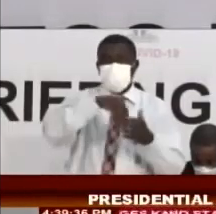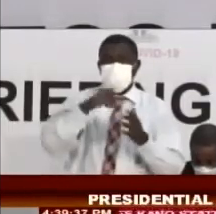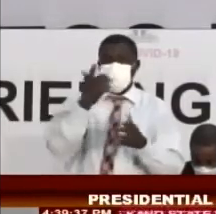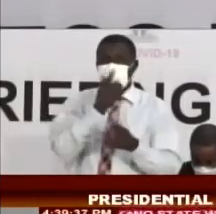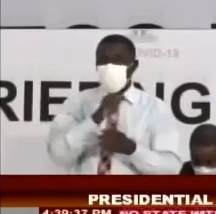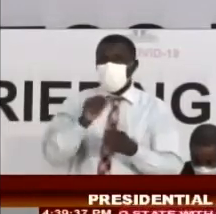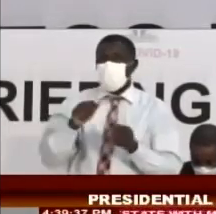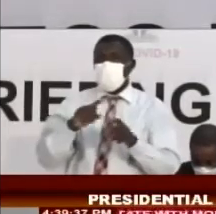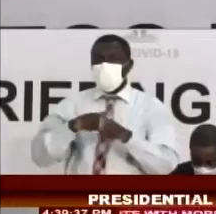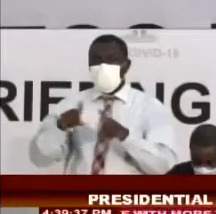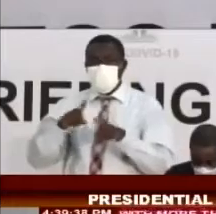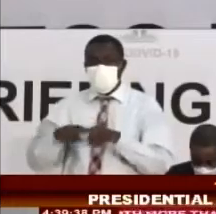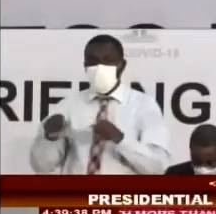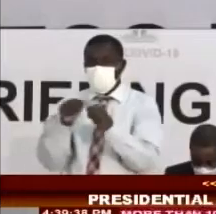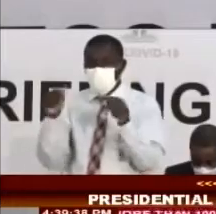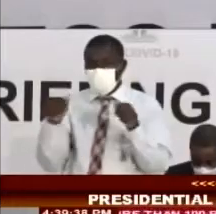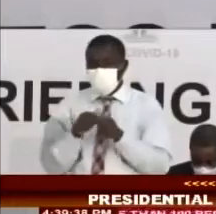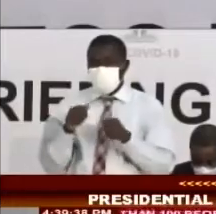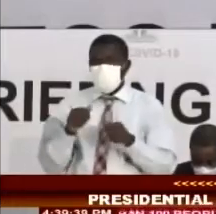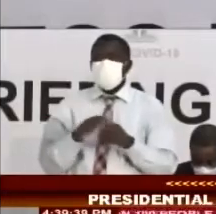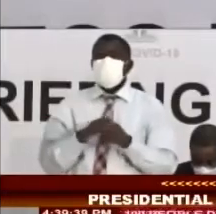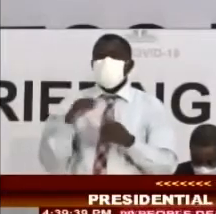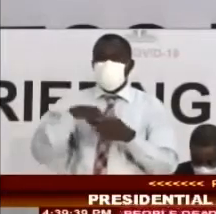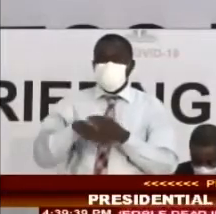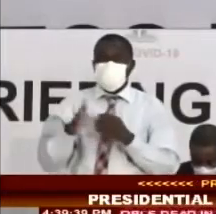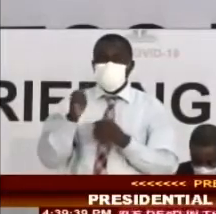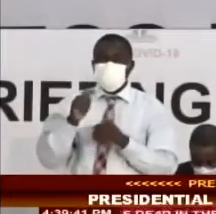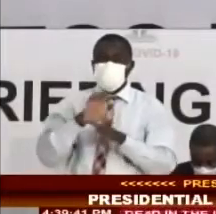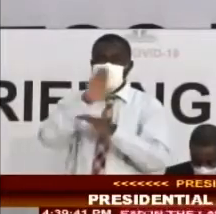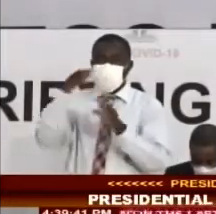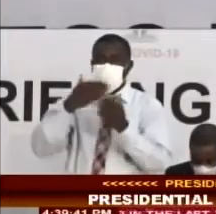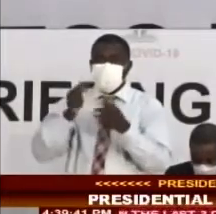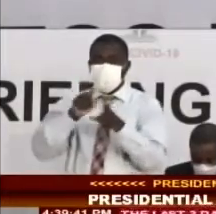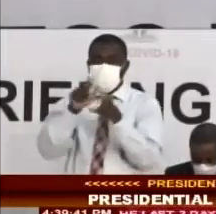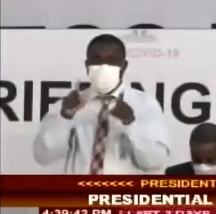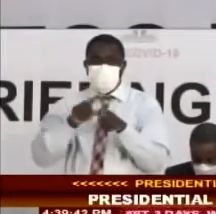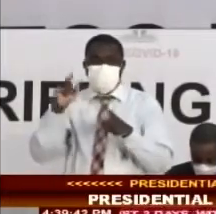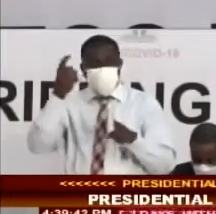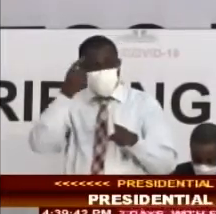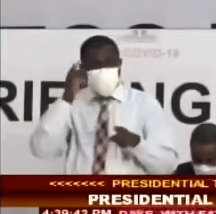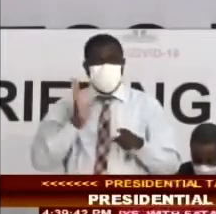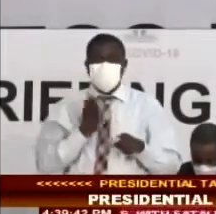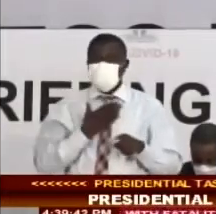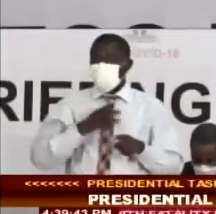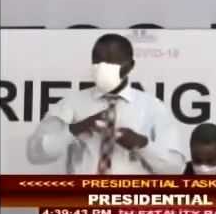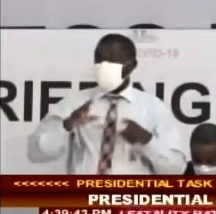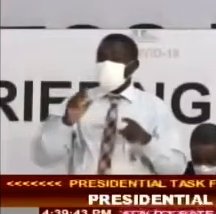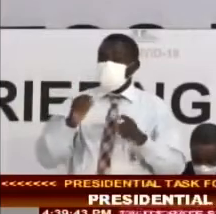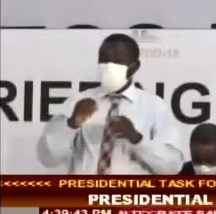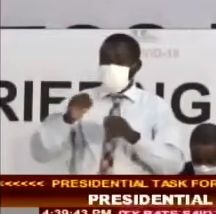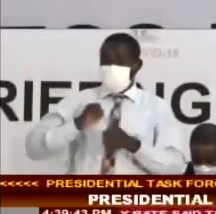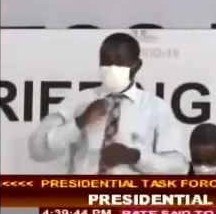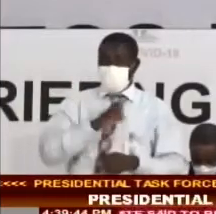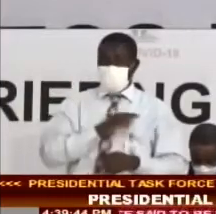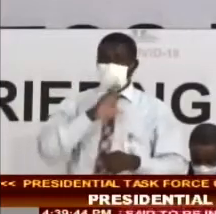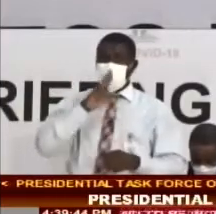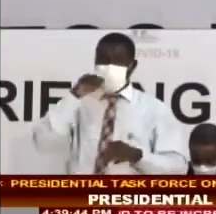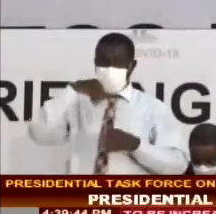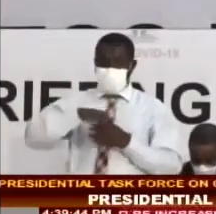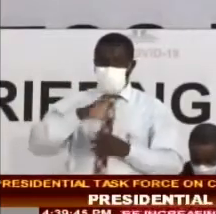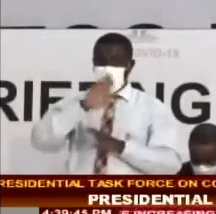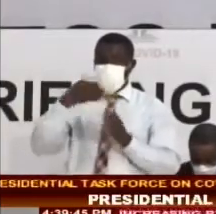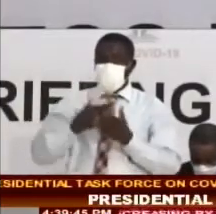local government. And our personnel also are in all the states and providing technical